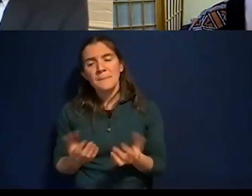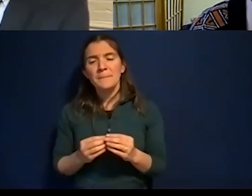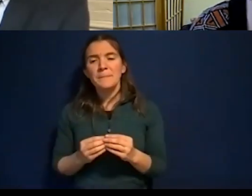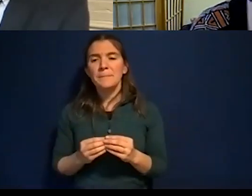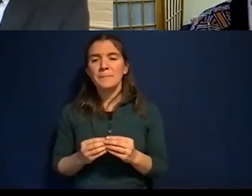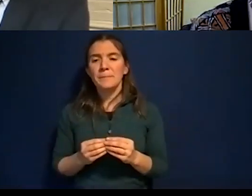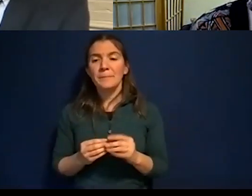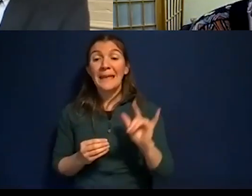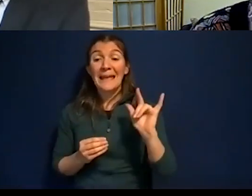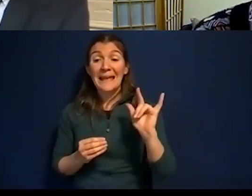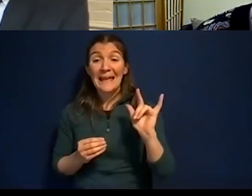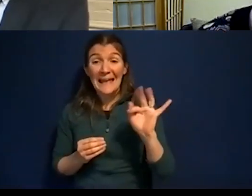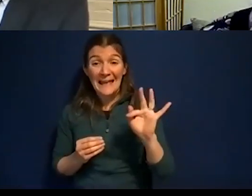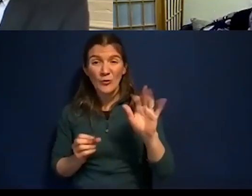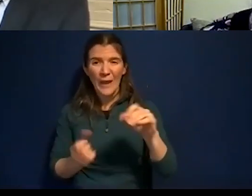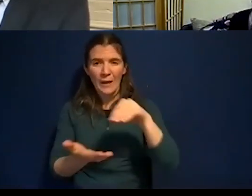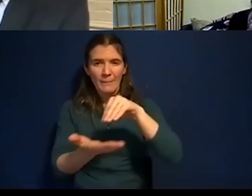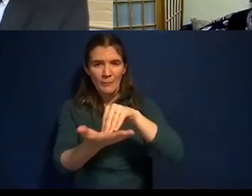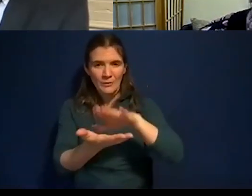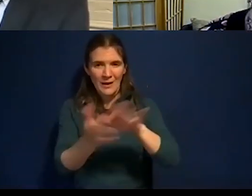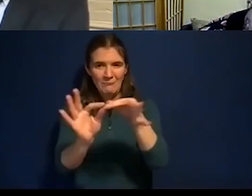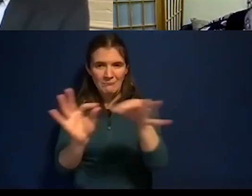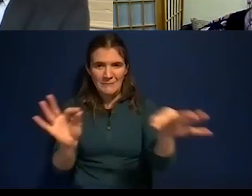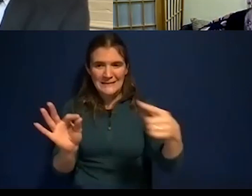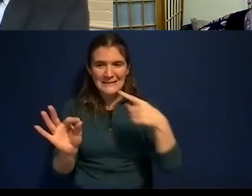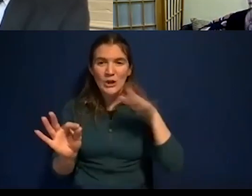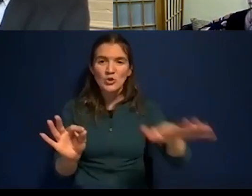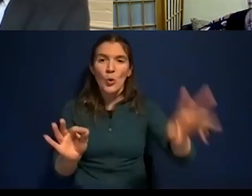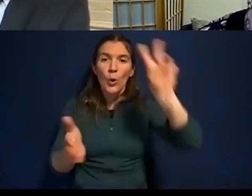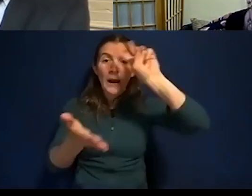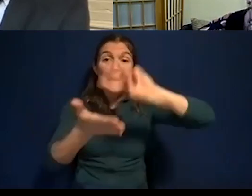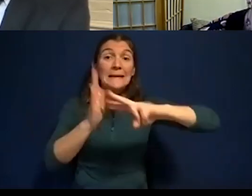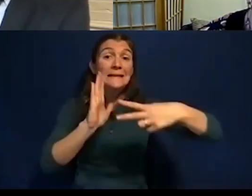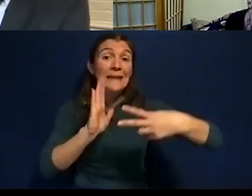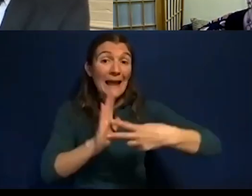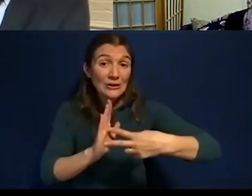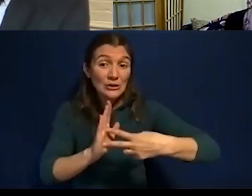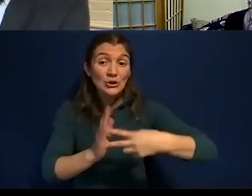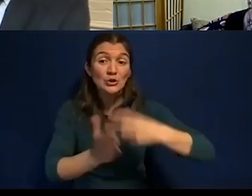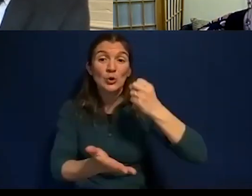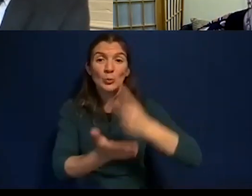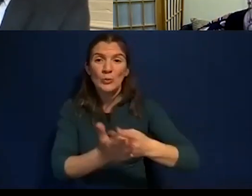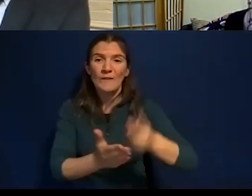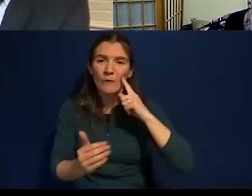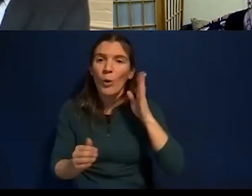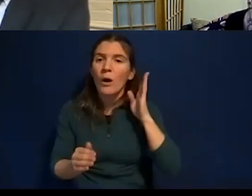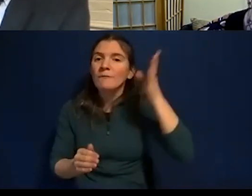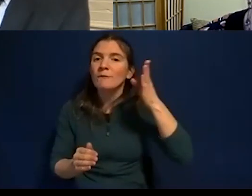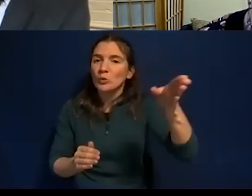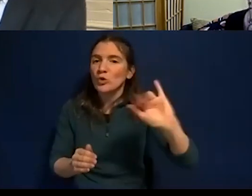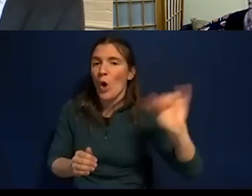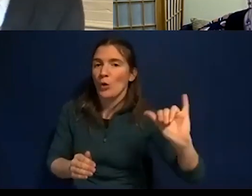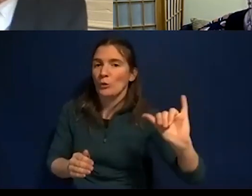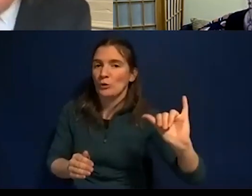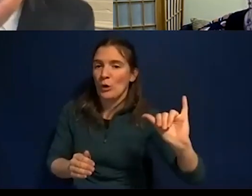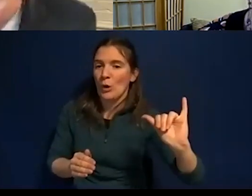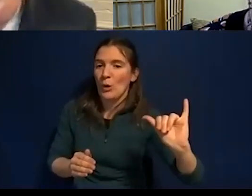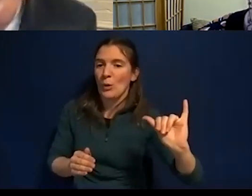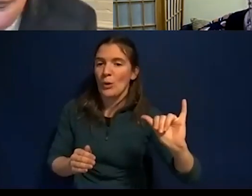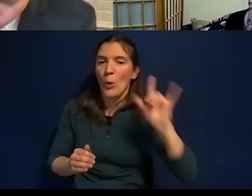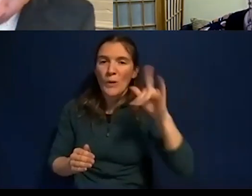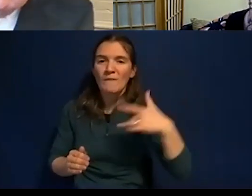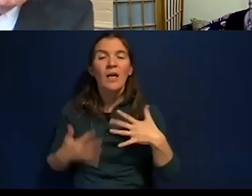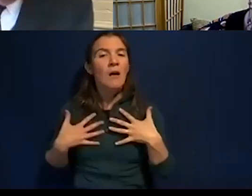if it could be stated in a way that it would be your intention to approve it for future years, I think we'd feel